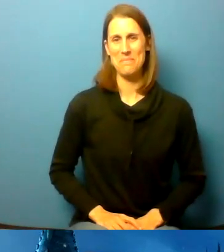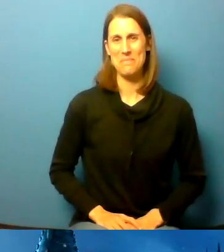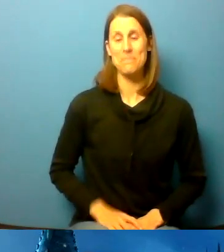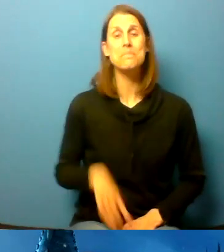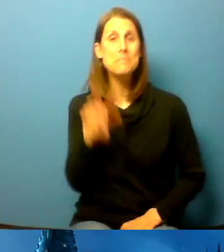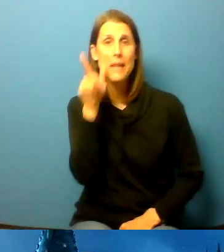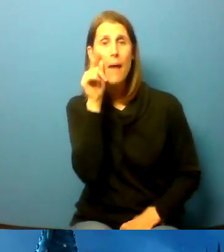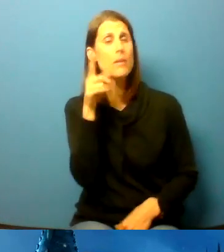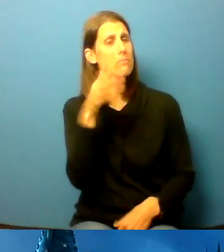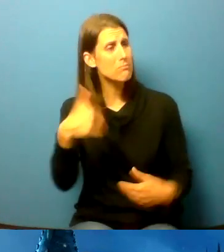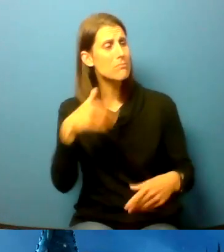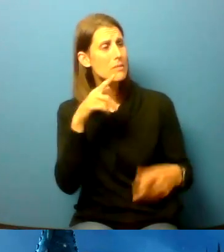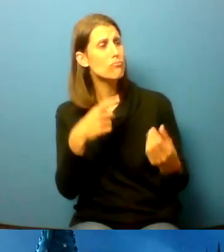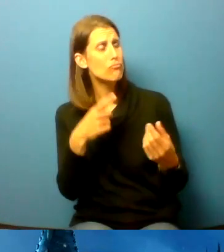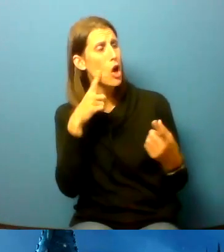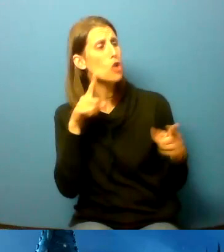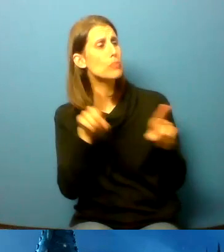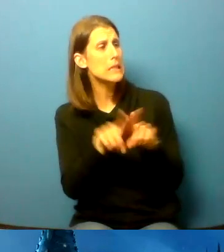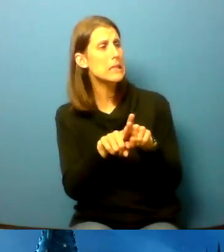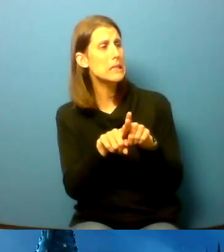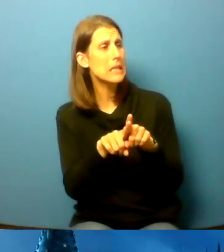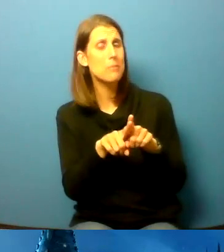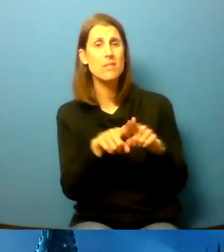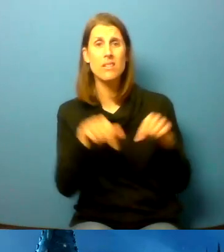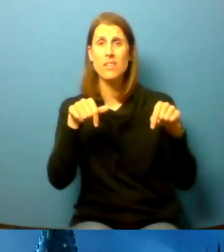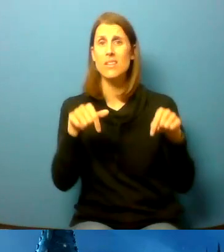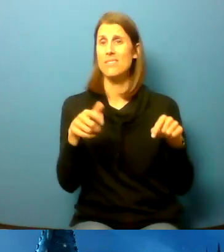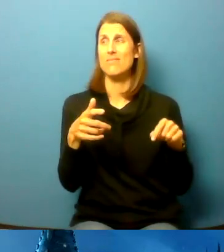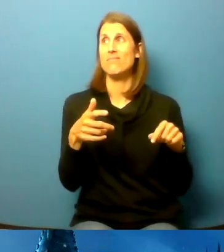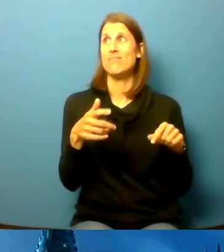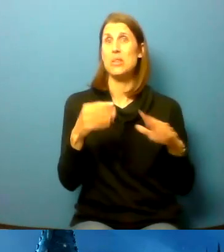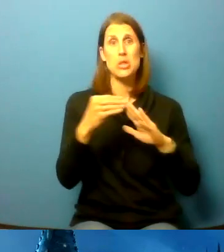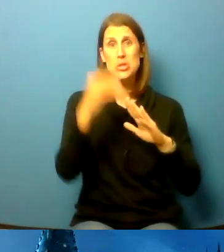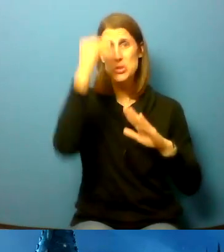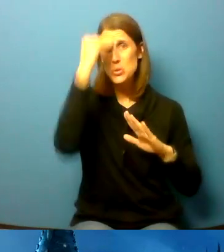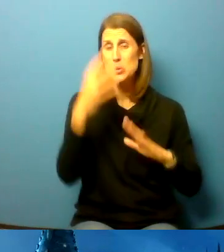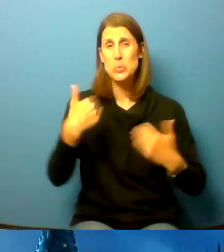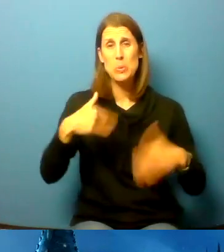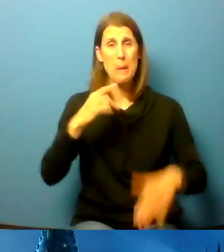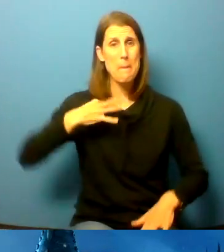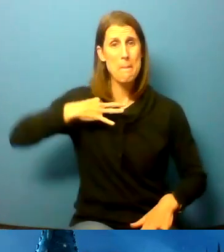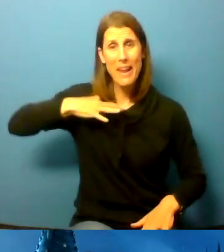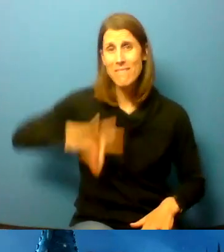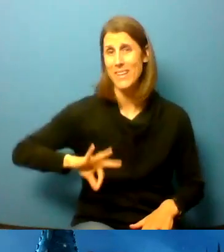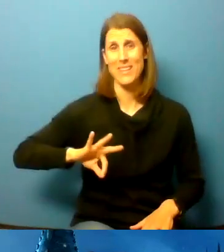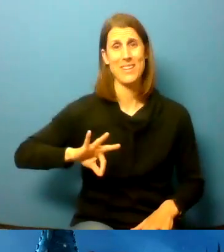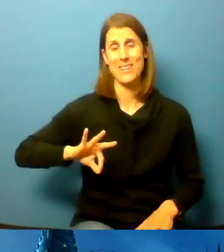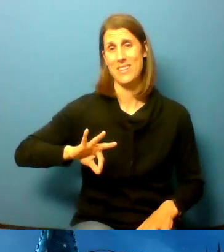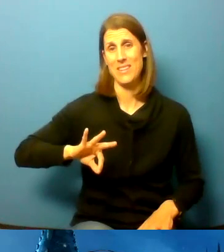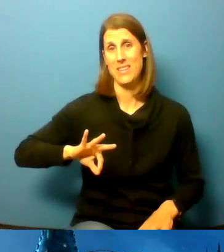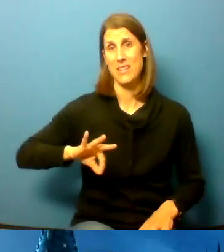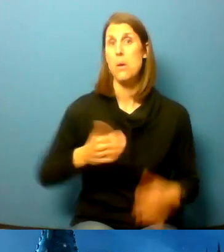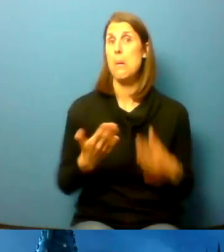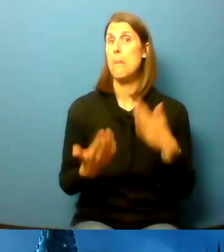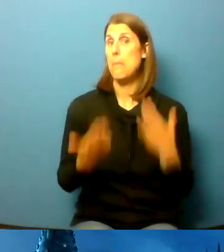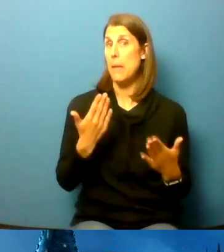I agree. I think it means a lot to the students. Maybe if they're not making the connection to the academic aspects